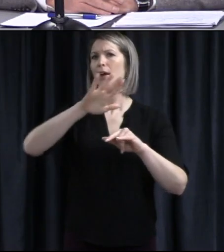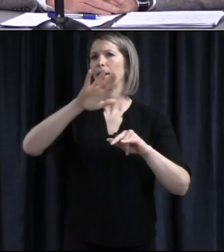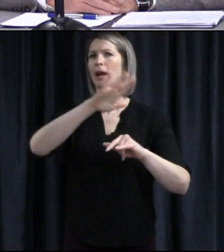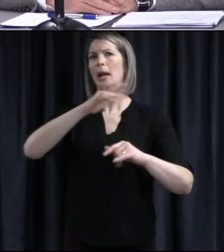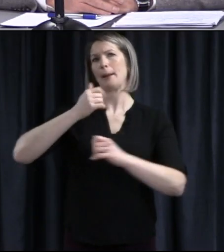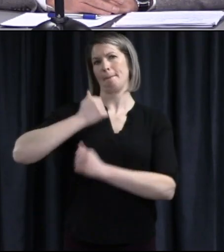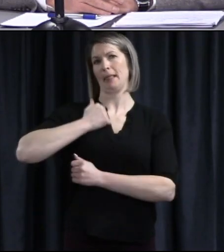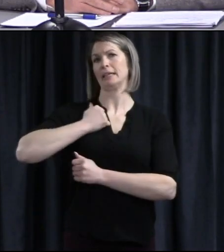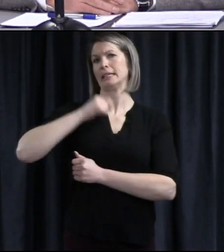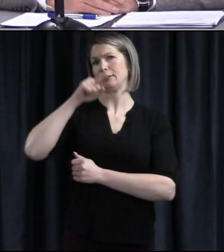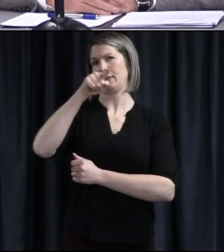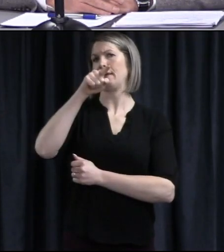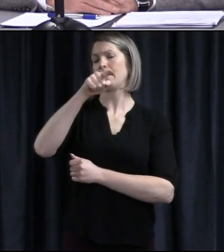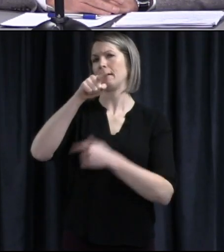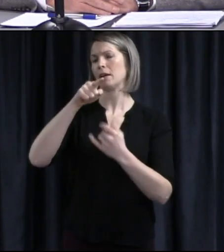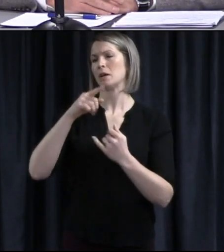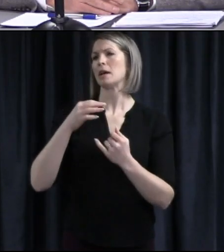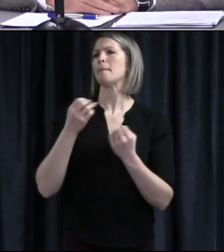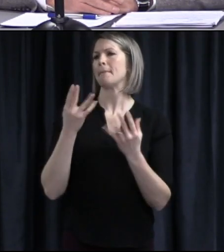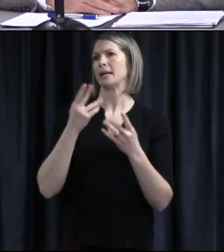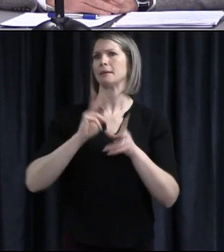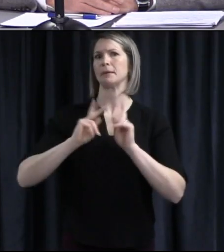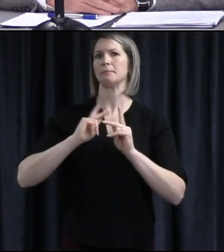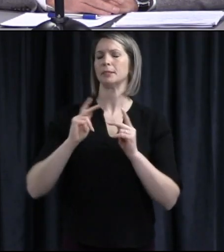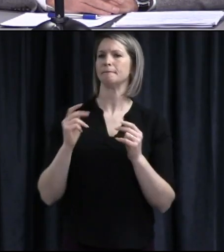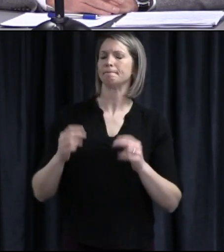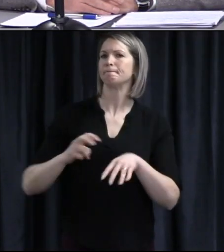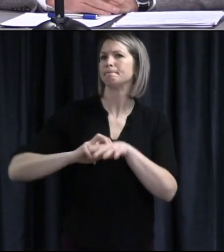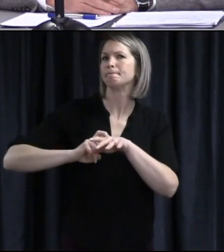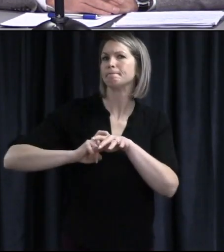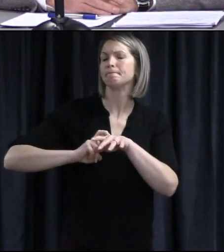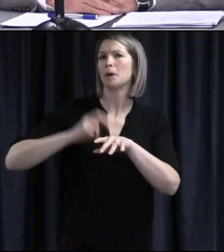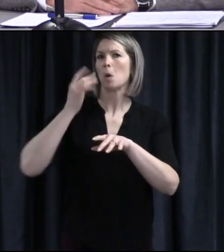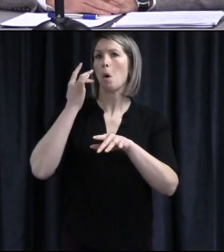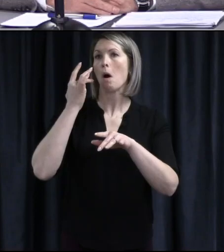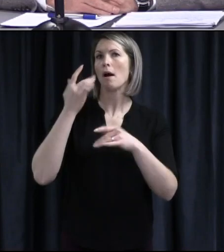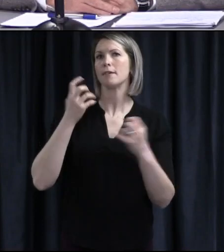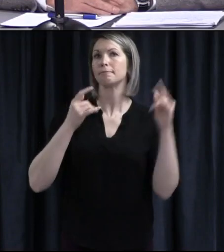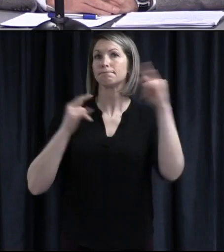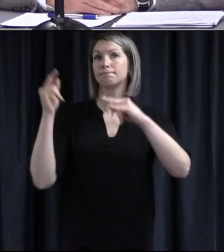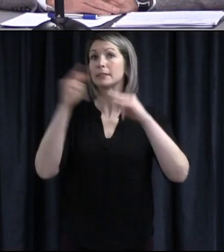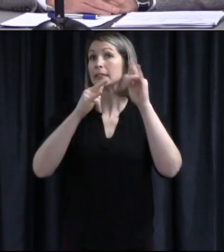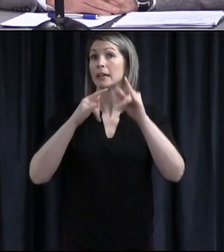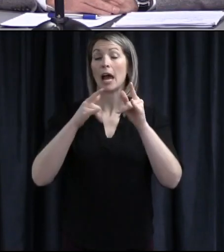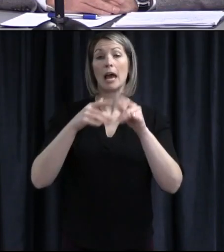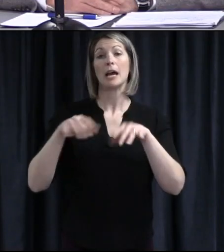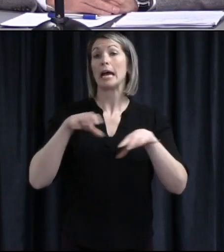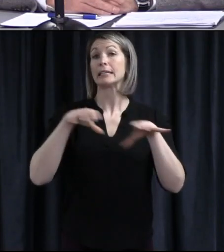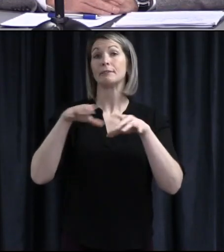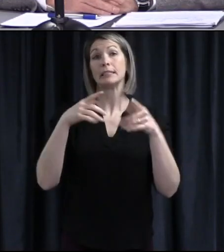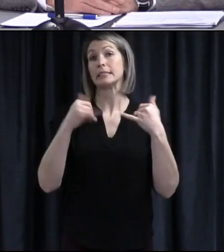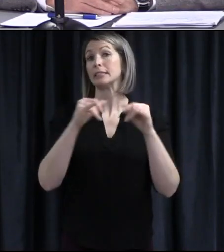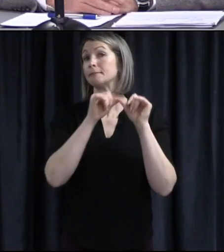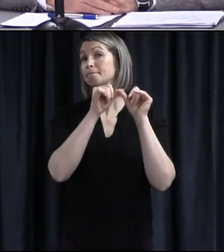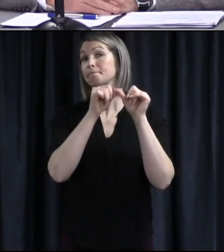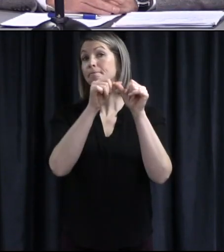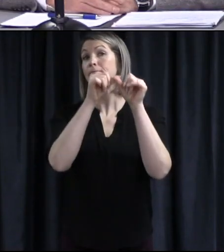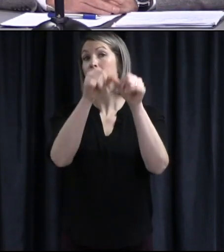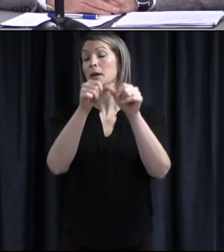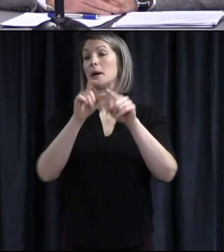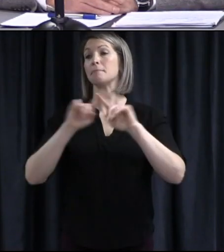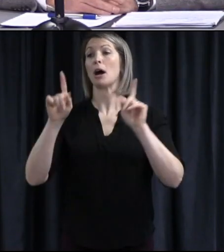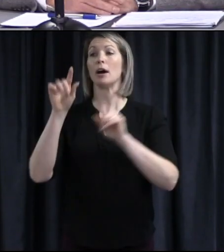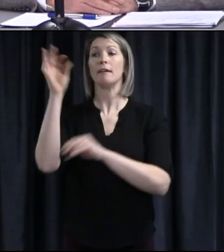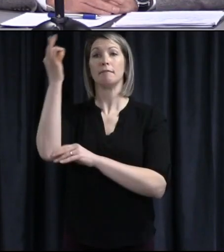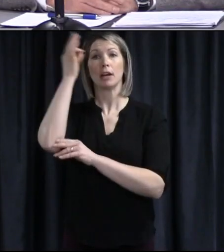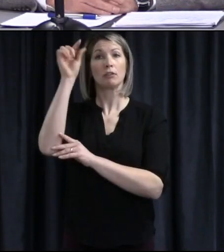this present to the community, and why are international flights still arriving in airports when the federal government has said they would all be centralized to a few key